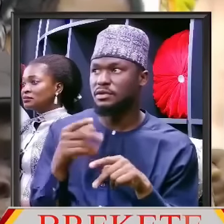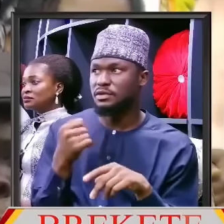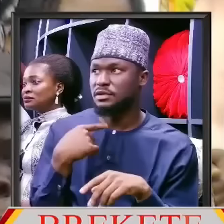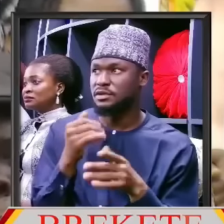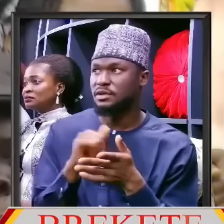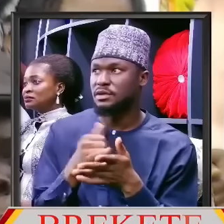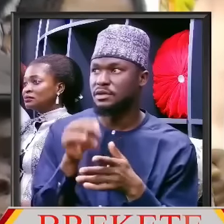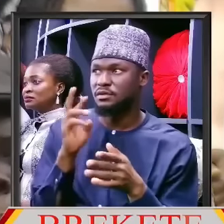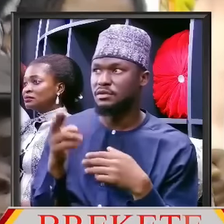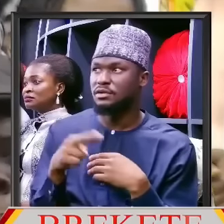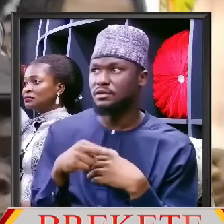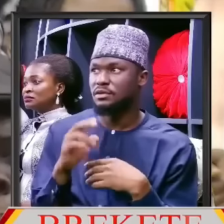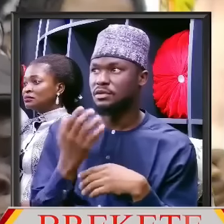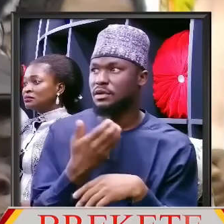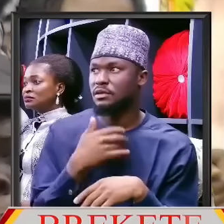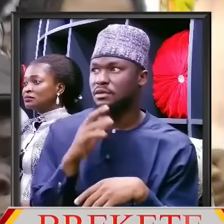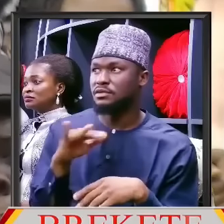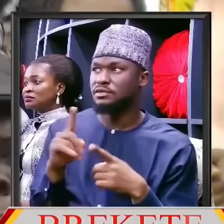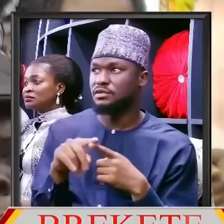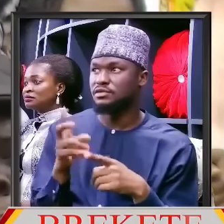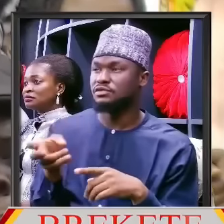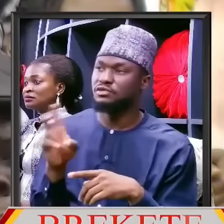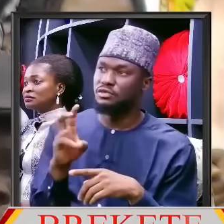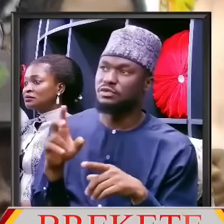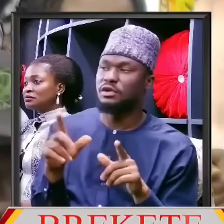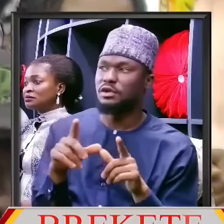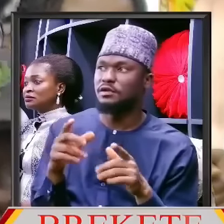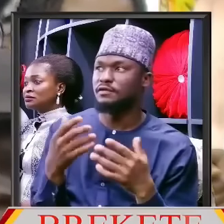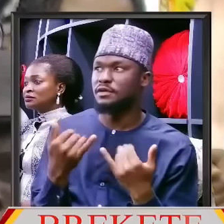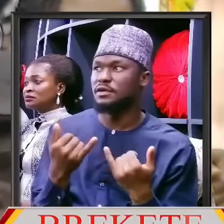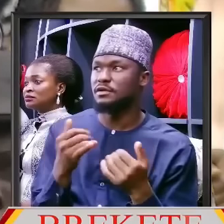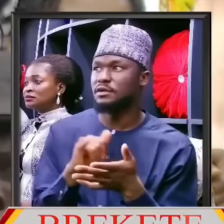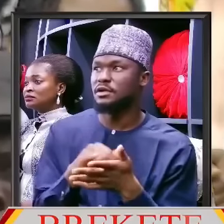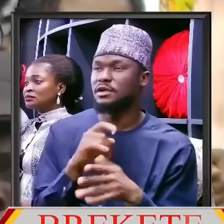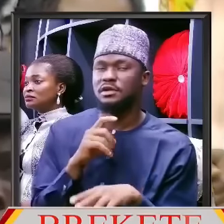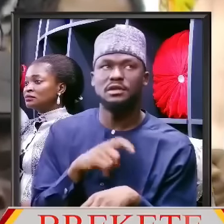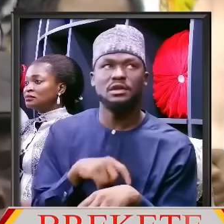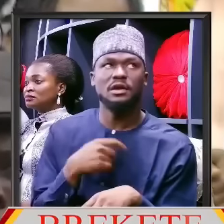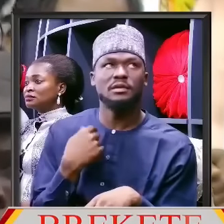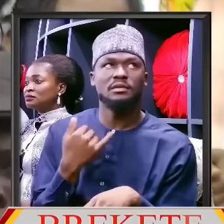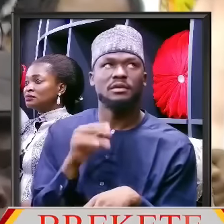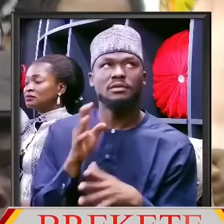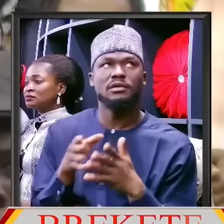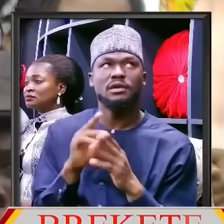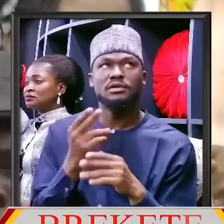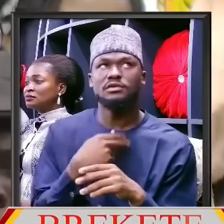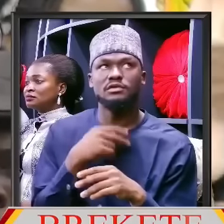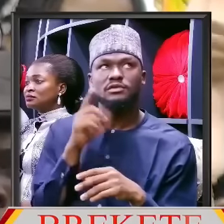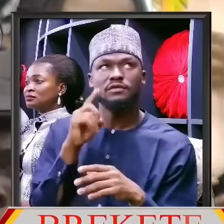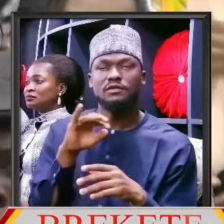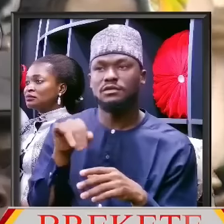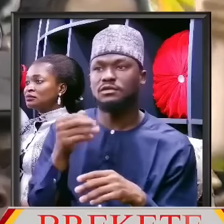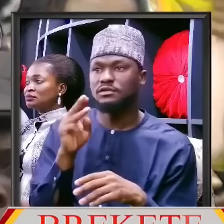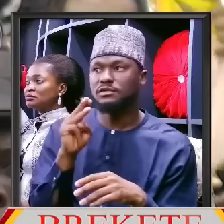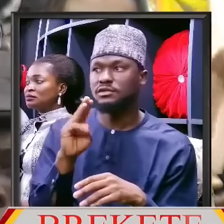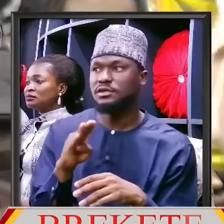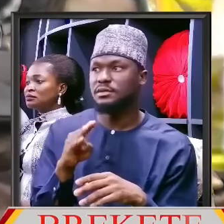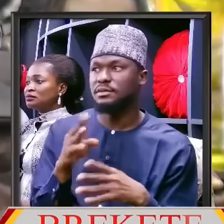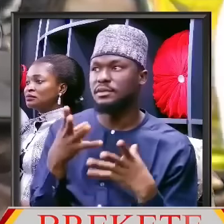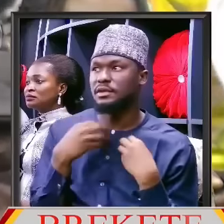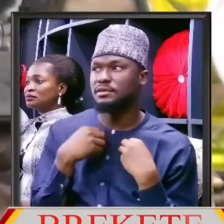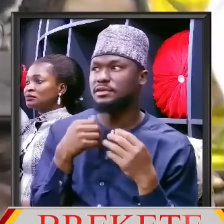they go say they go return our children to 200 level. Now that time we can't see, but they go, they ask us for jam admission letter.